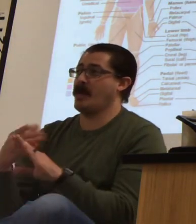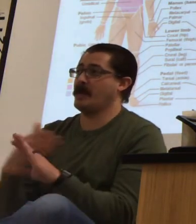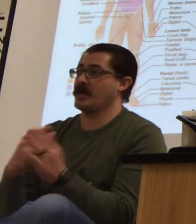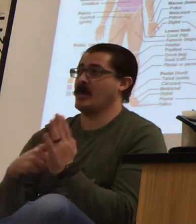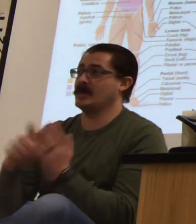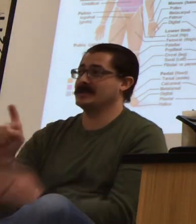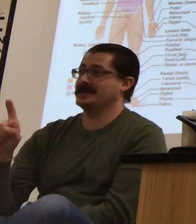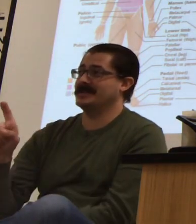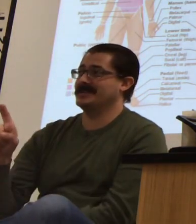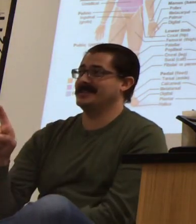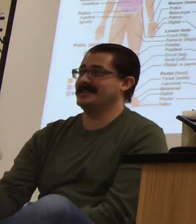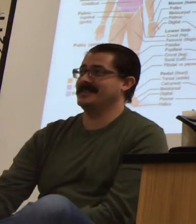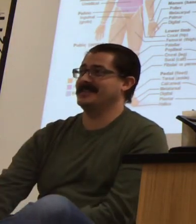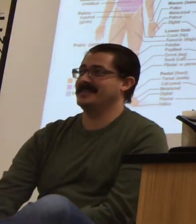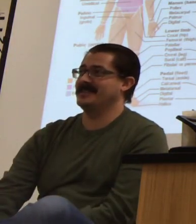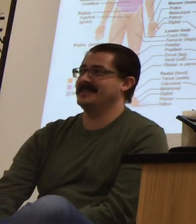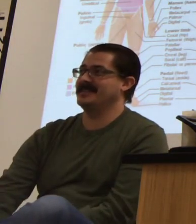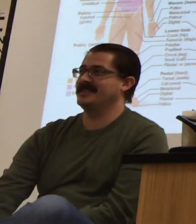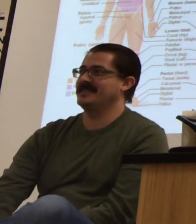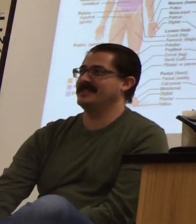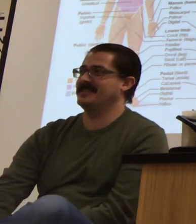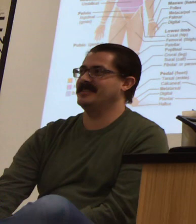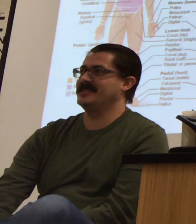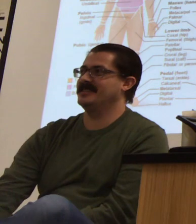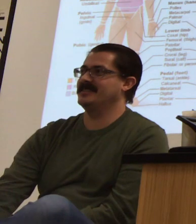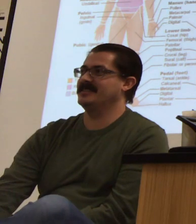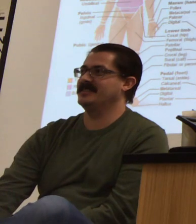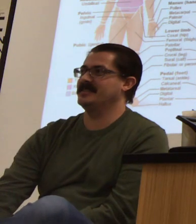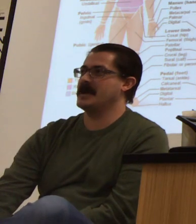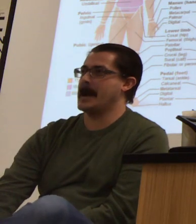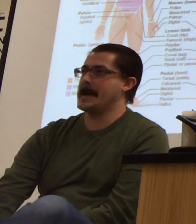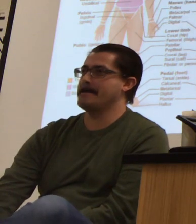Front of elbow, basically.